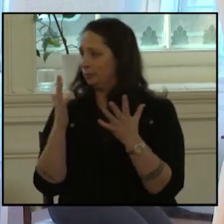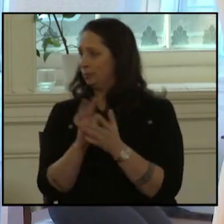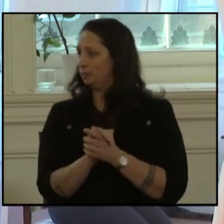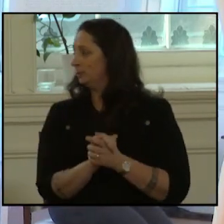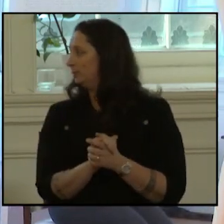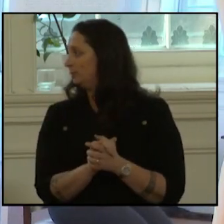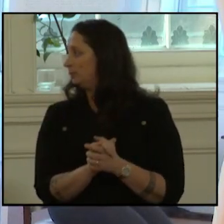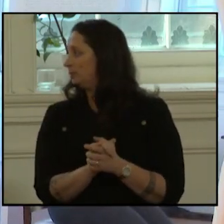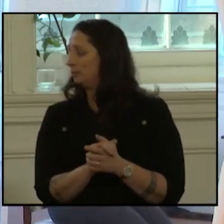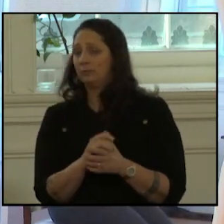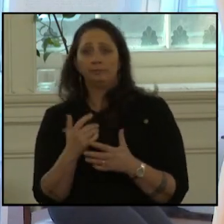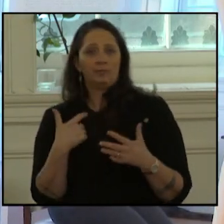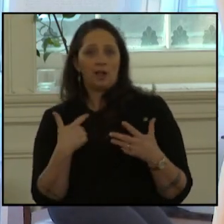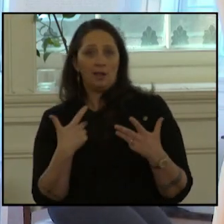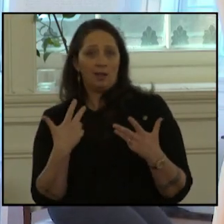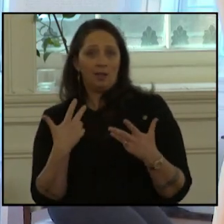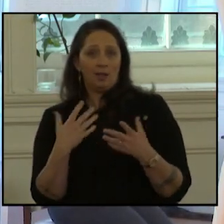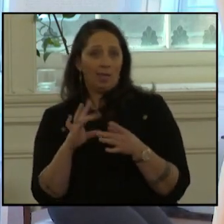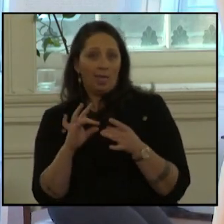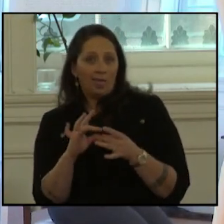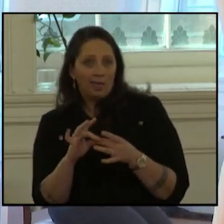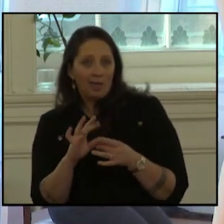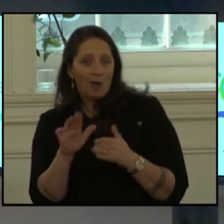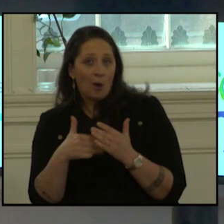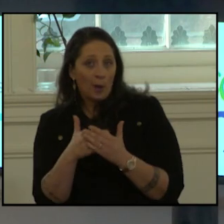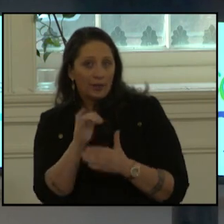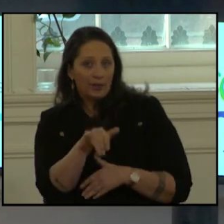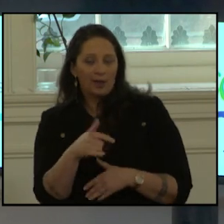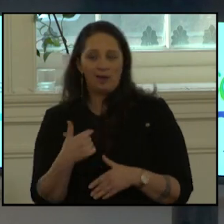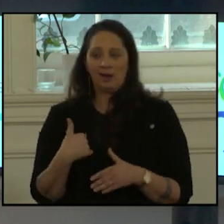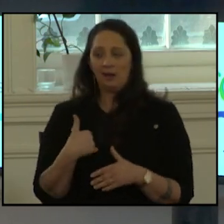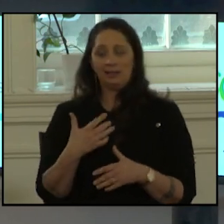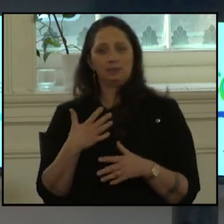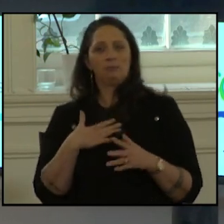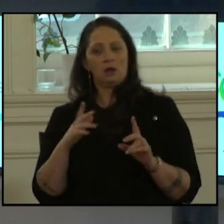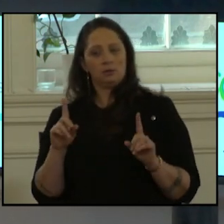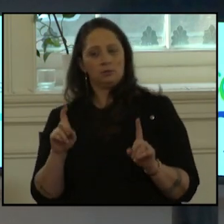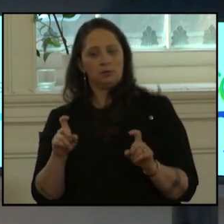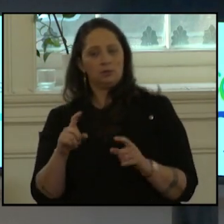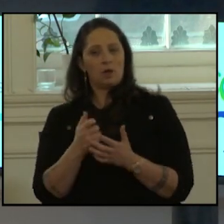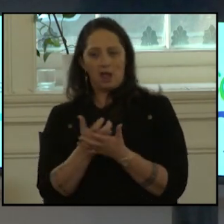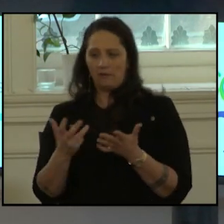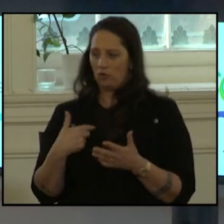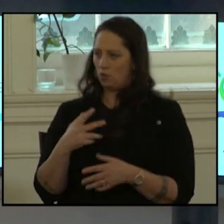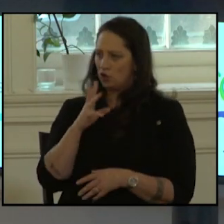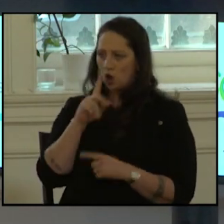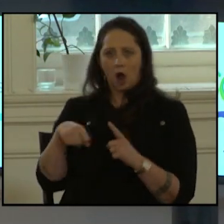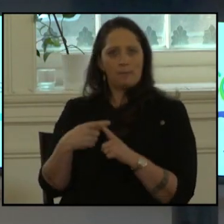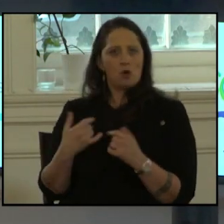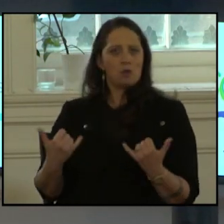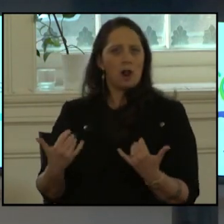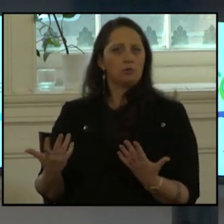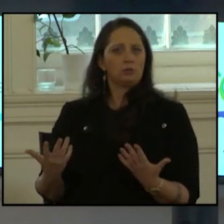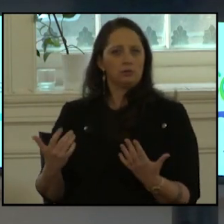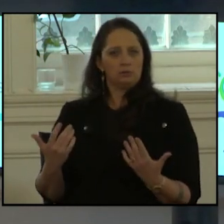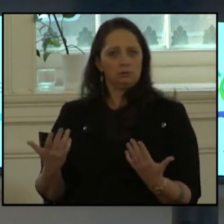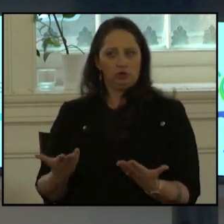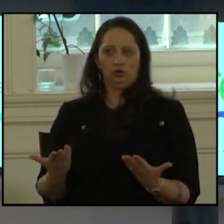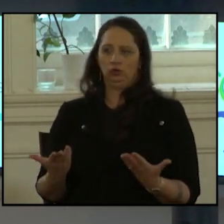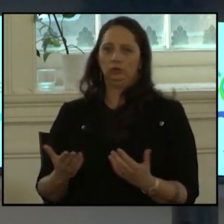So having said all that, it serves as my litmus test for everything we're speaking at this table about.